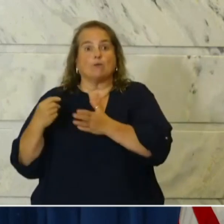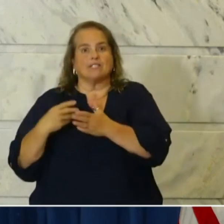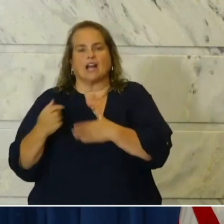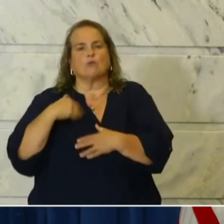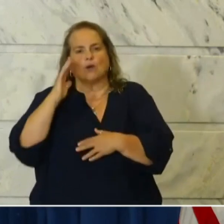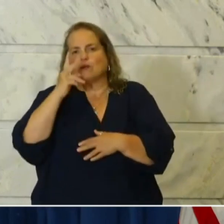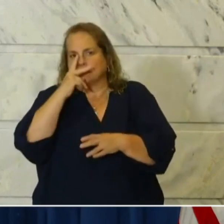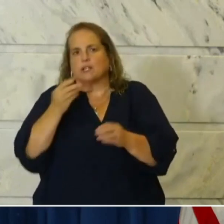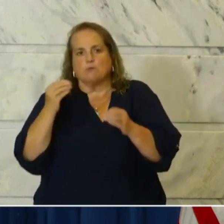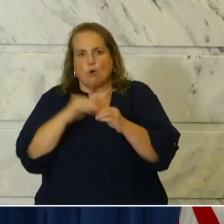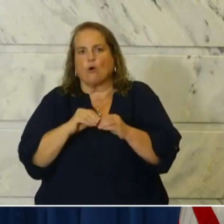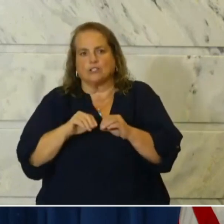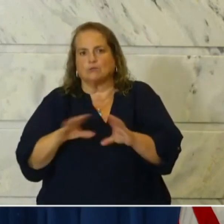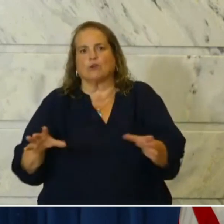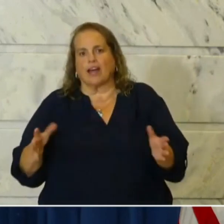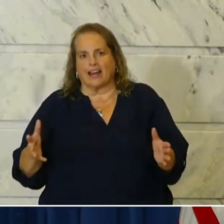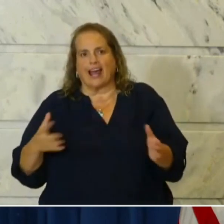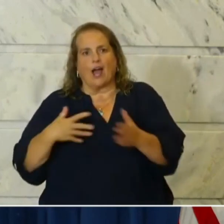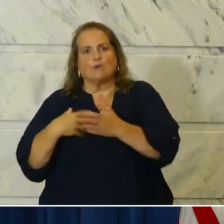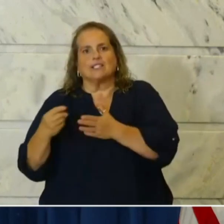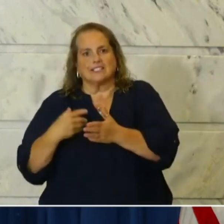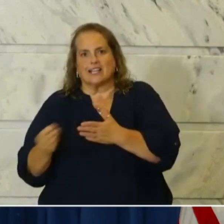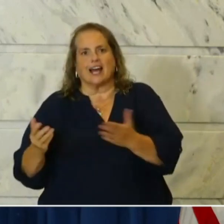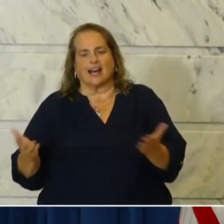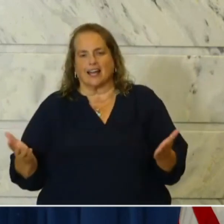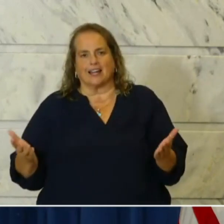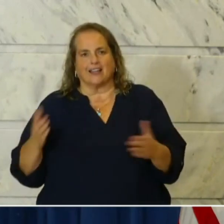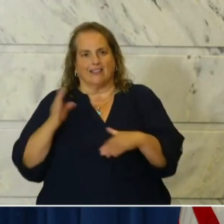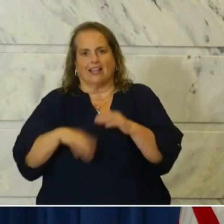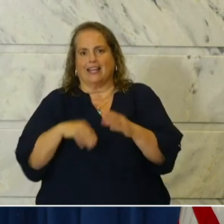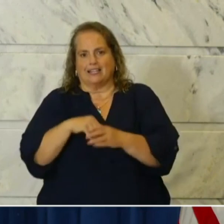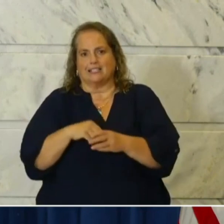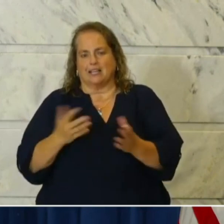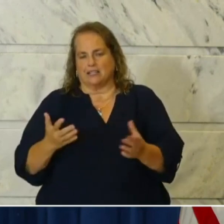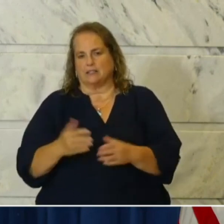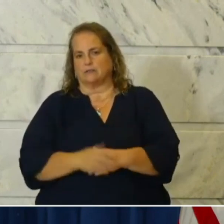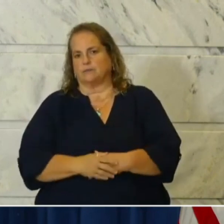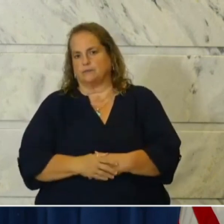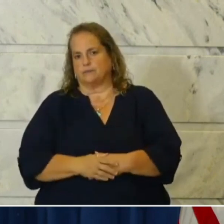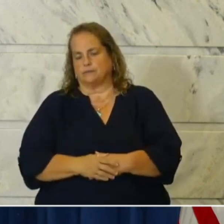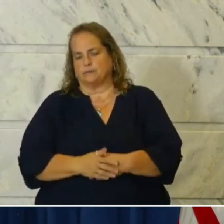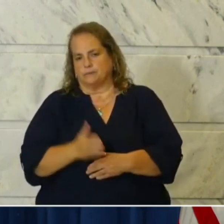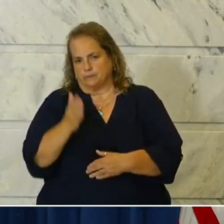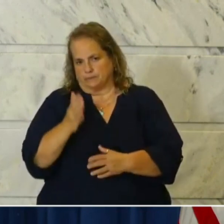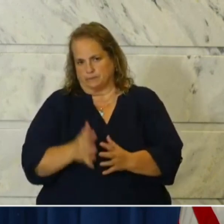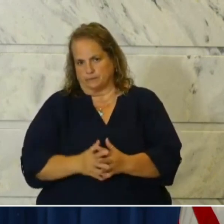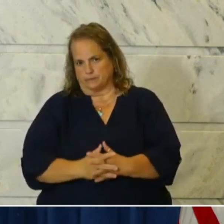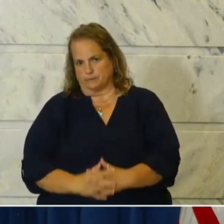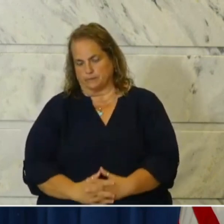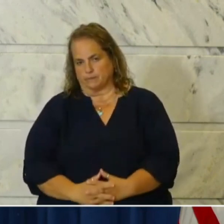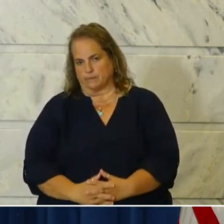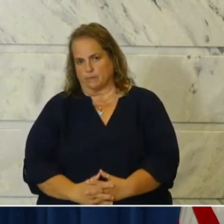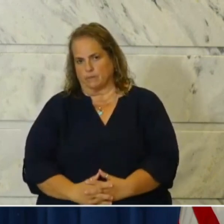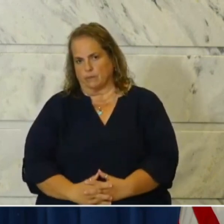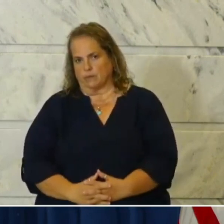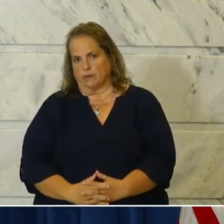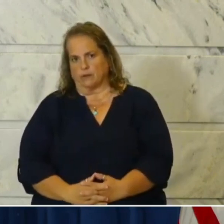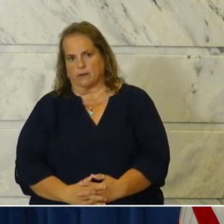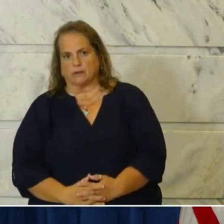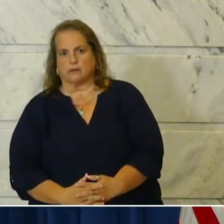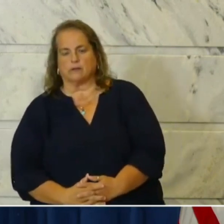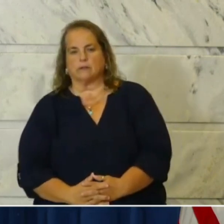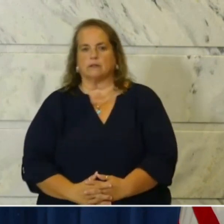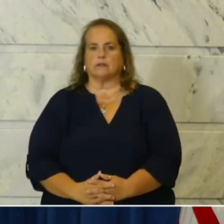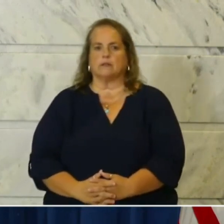see more spread outside potentially than inside. Stu? The hope that this week is